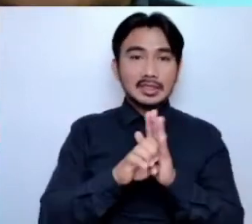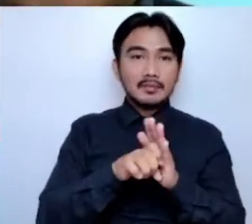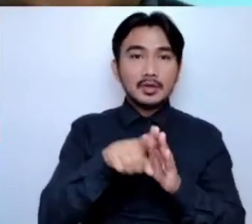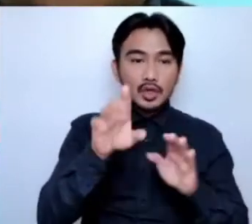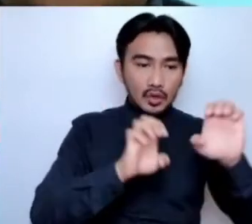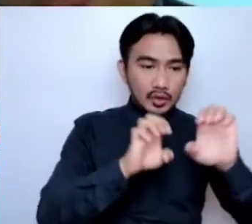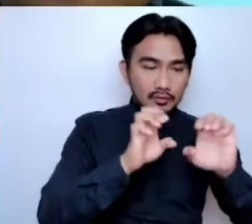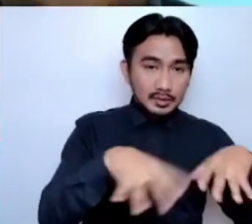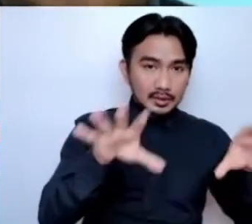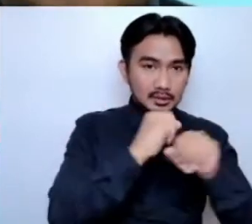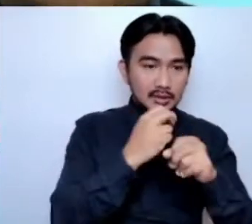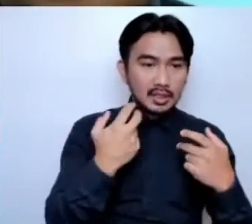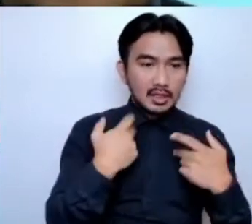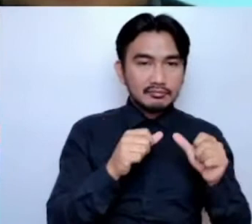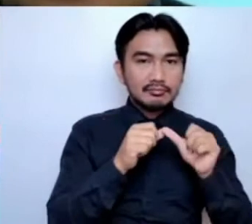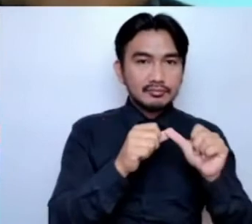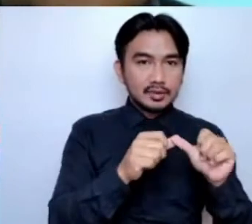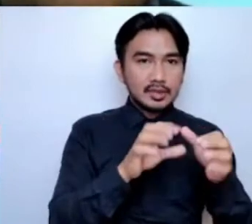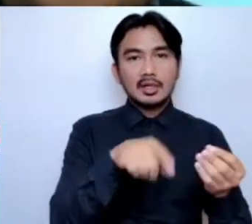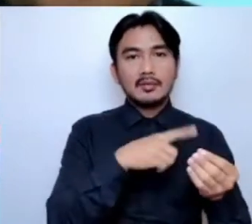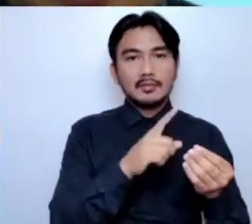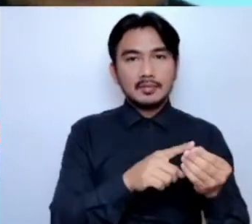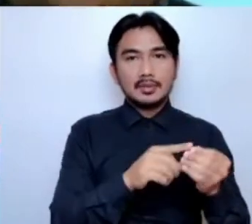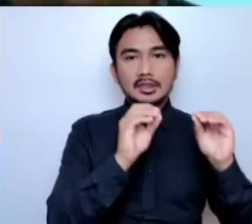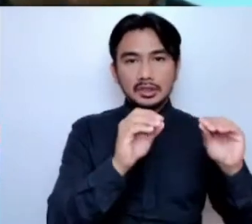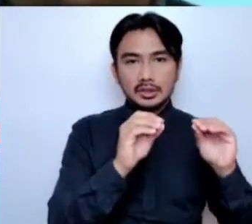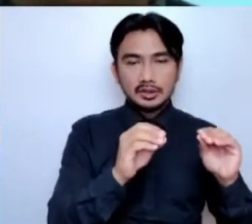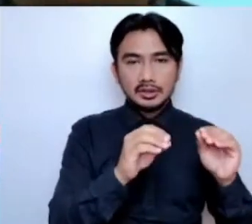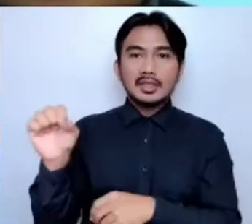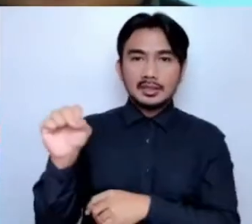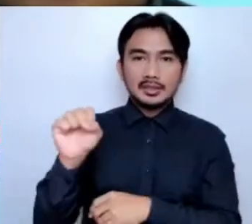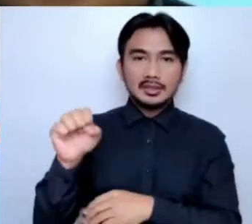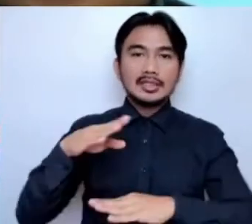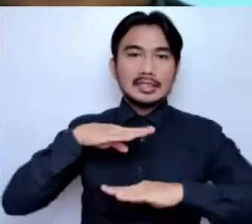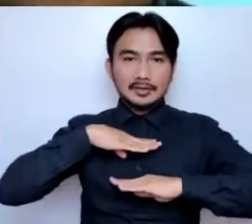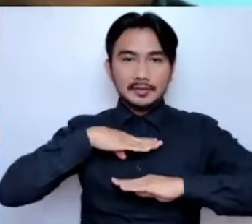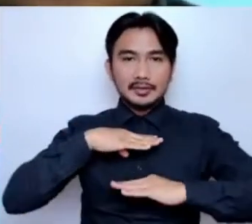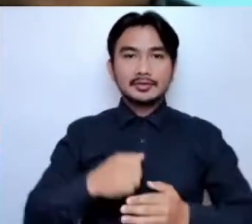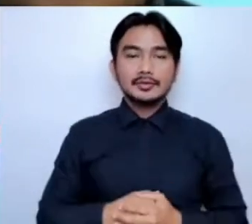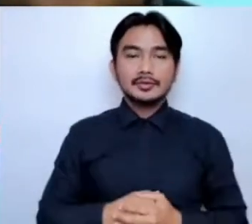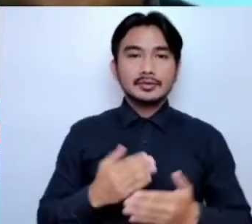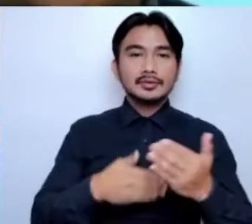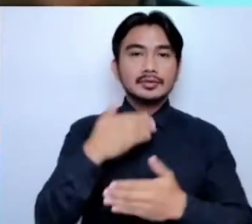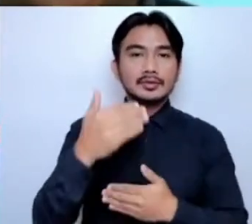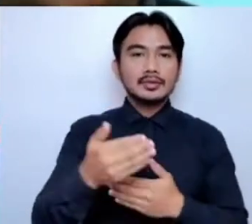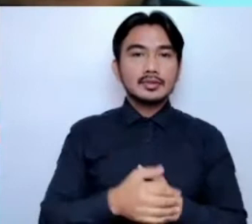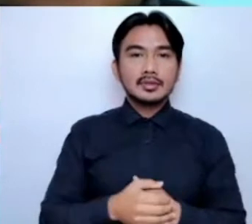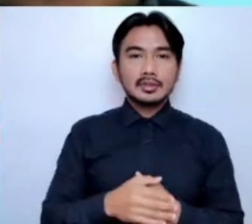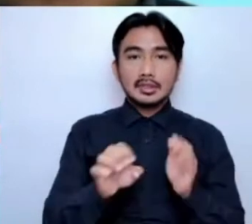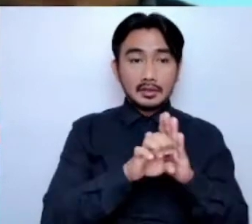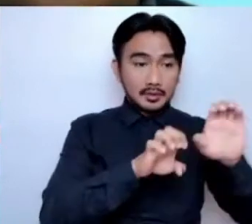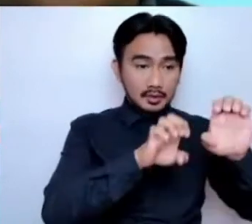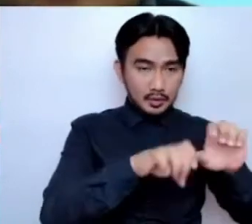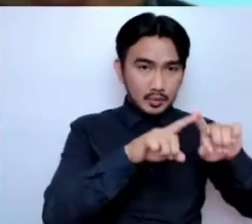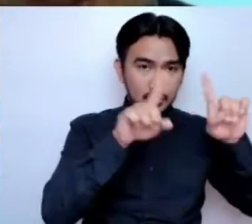consistent application of relevant teaching practices, you get satisfactory. If your evaluation of a